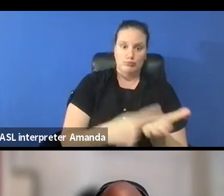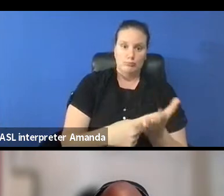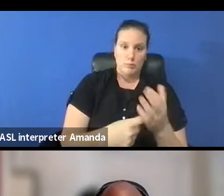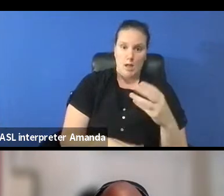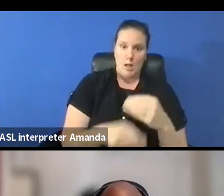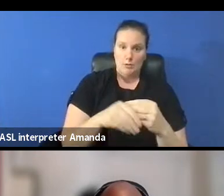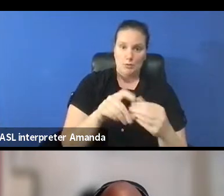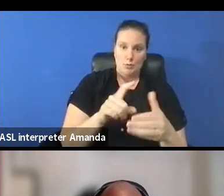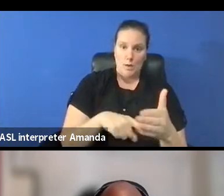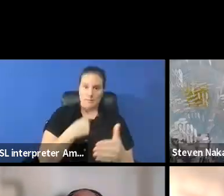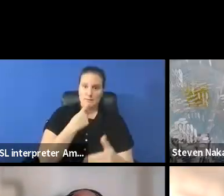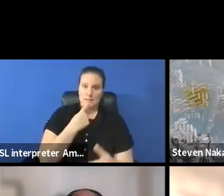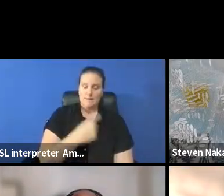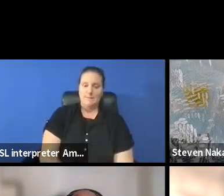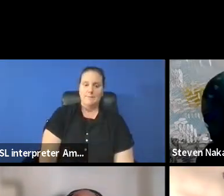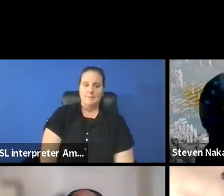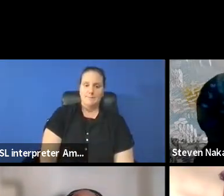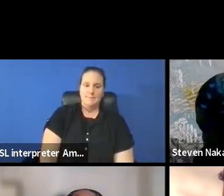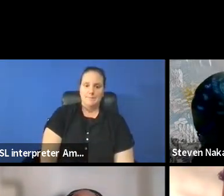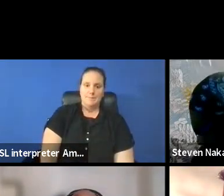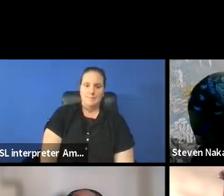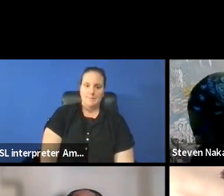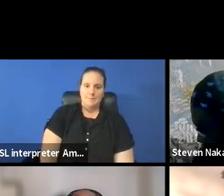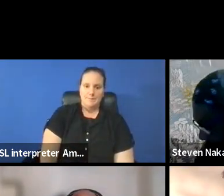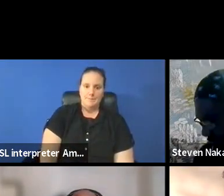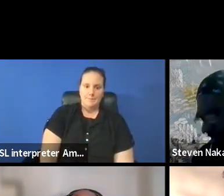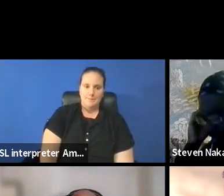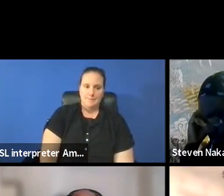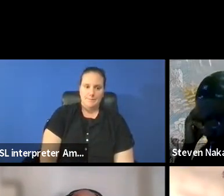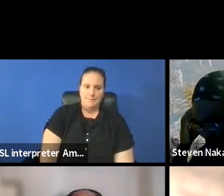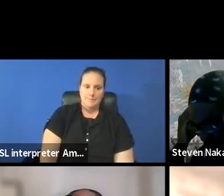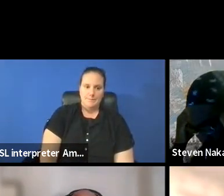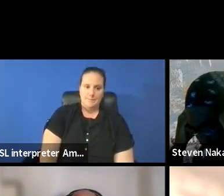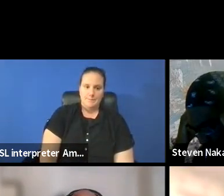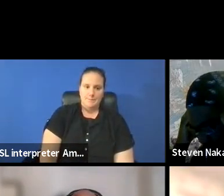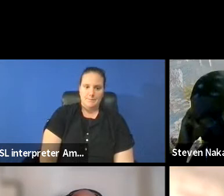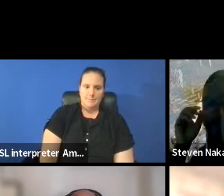what I said if I missed anything.